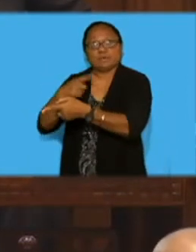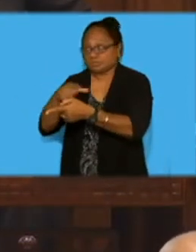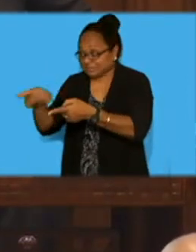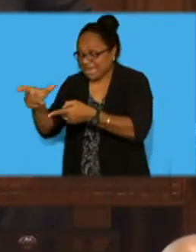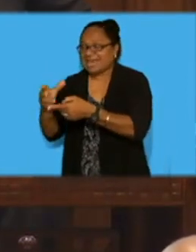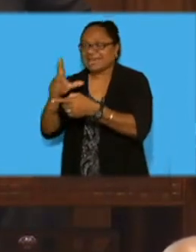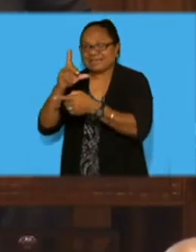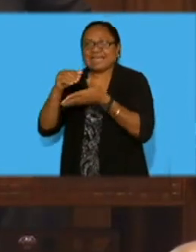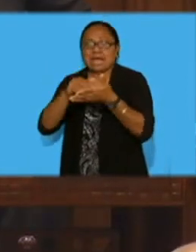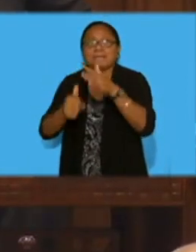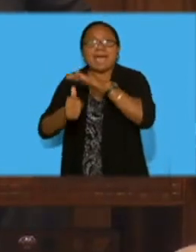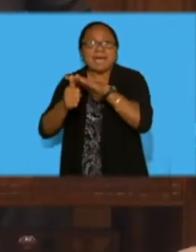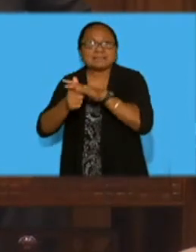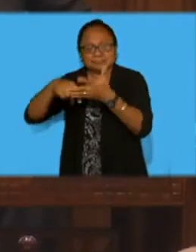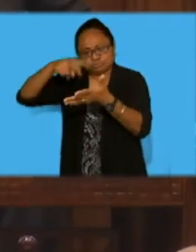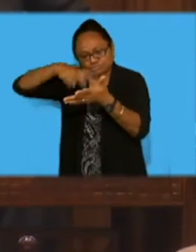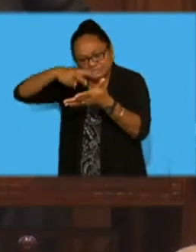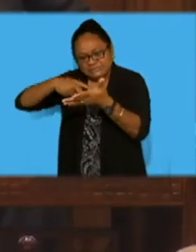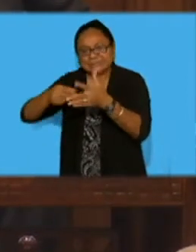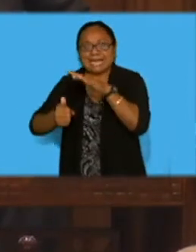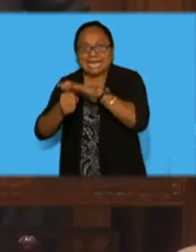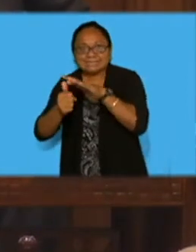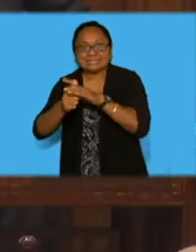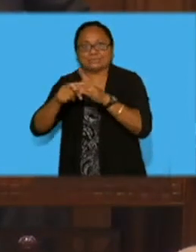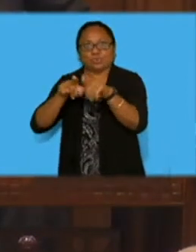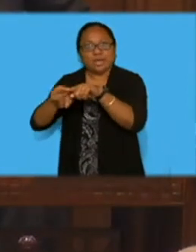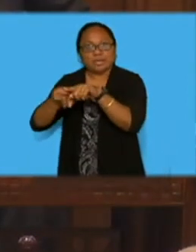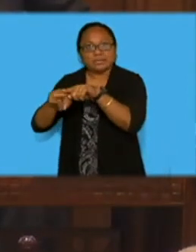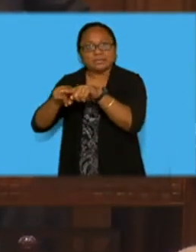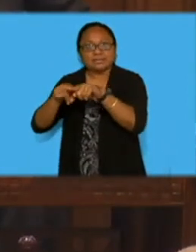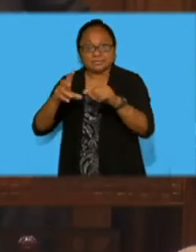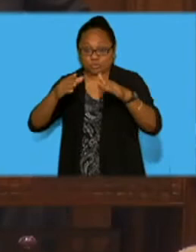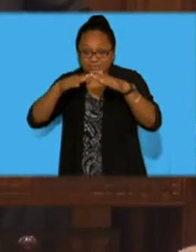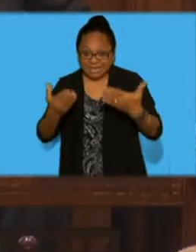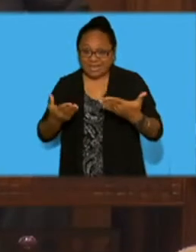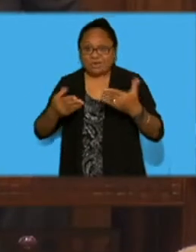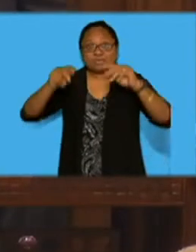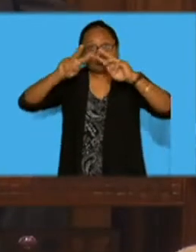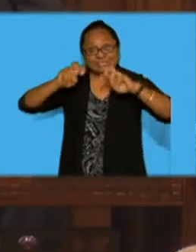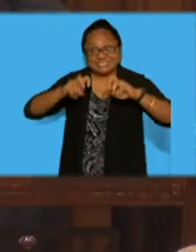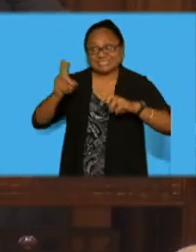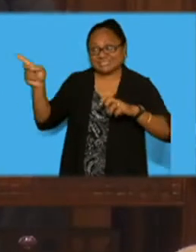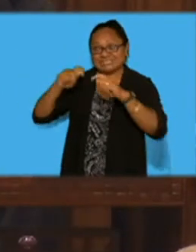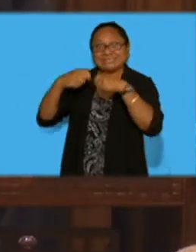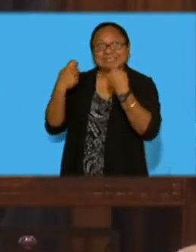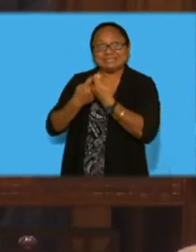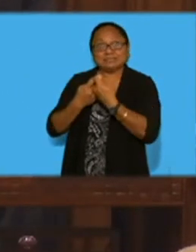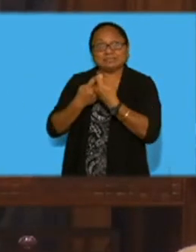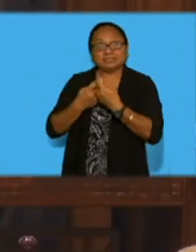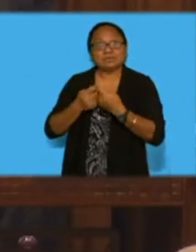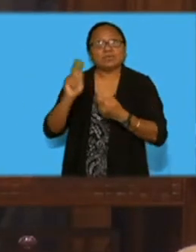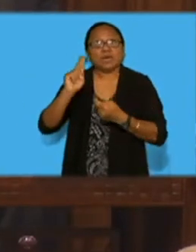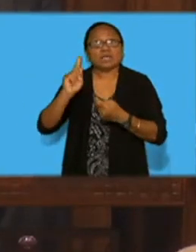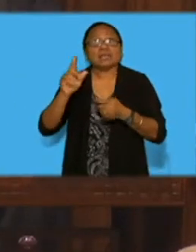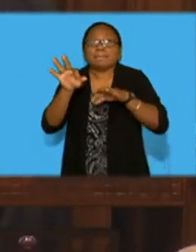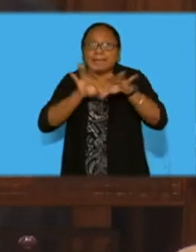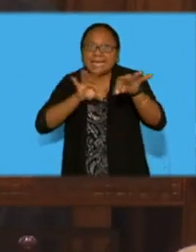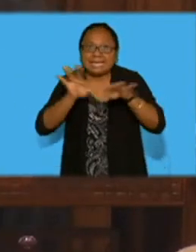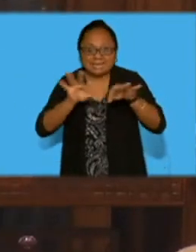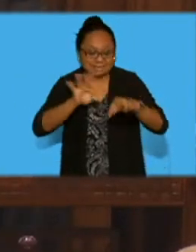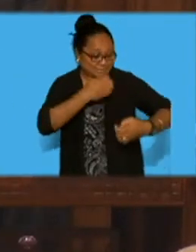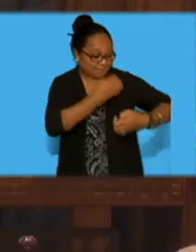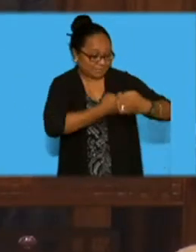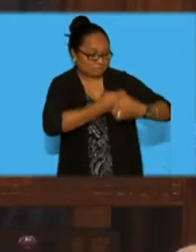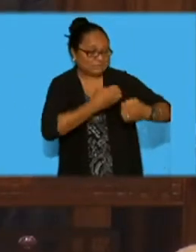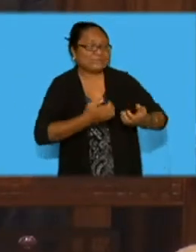materials. Madam Speaker, what we have done through the researchers is to give out this device to